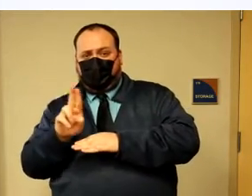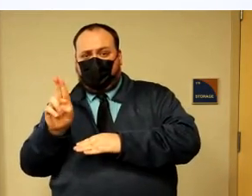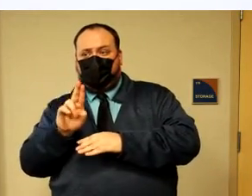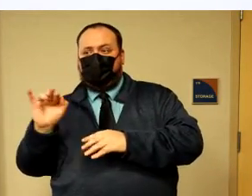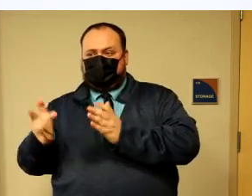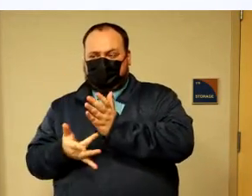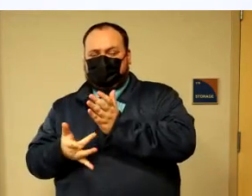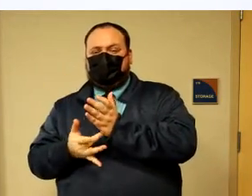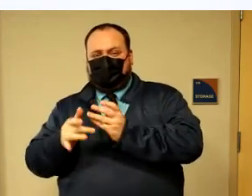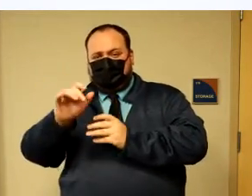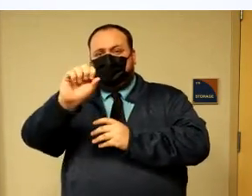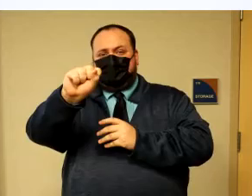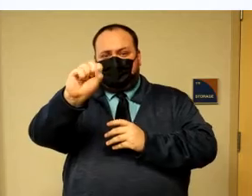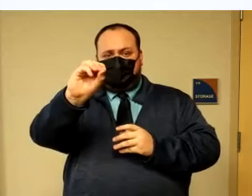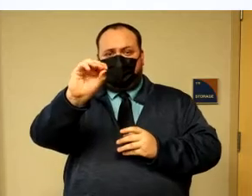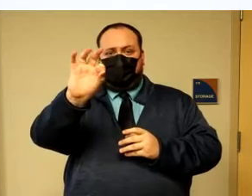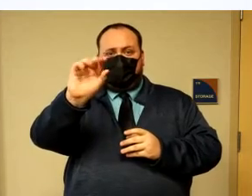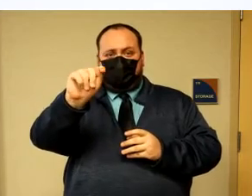software and